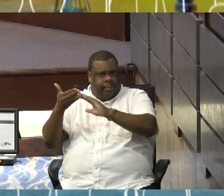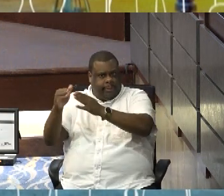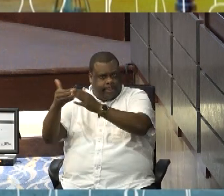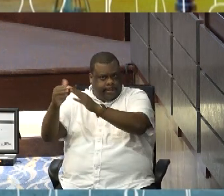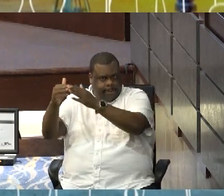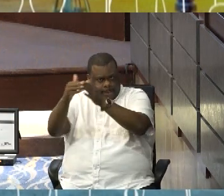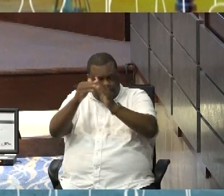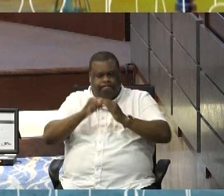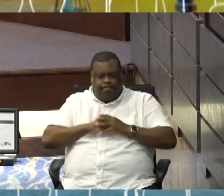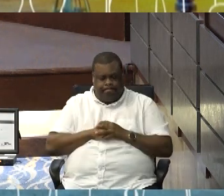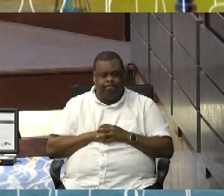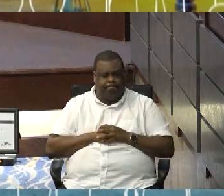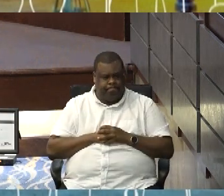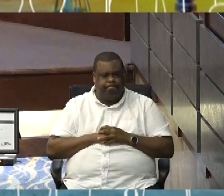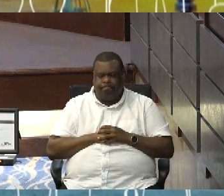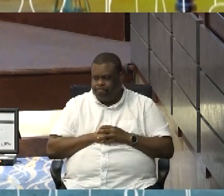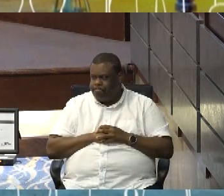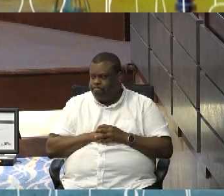is currently